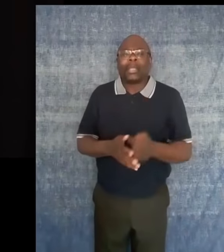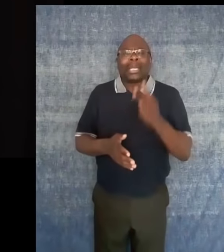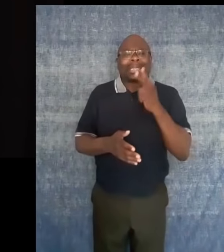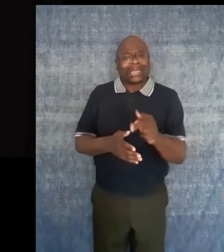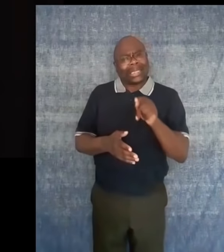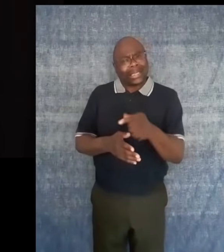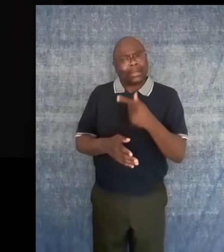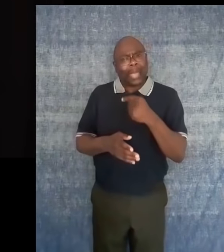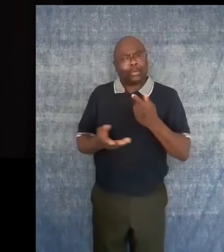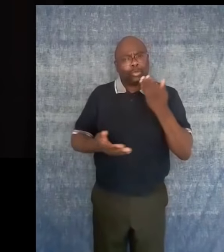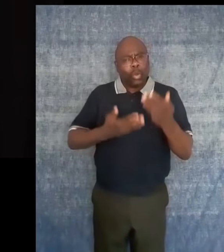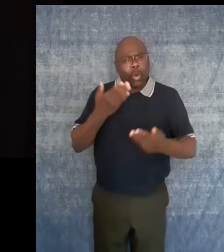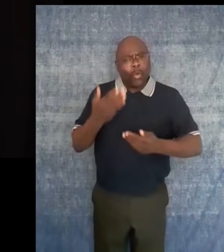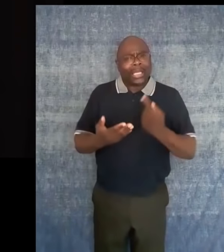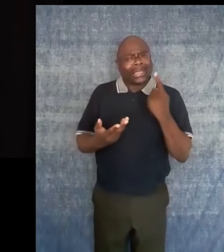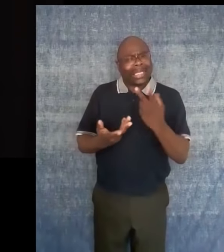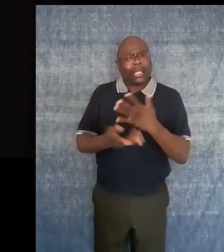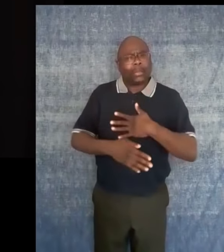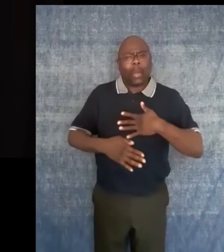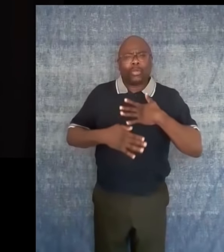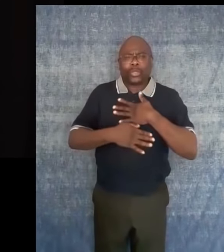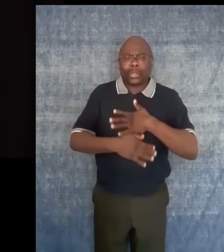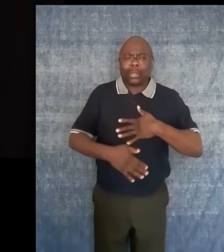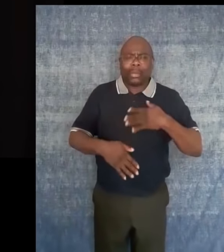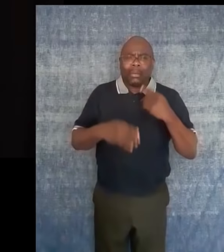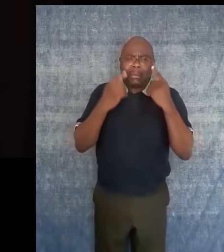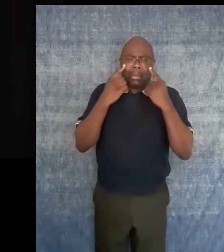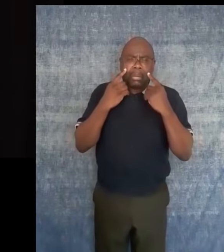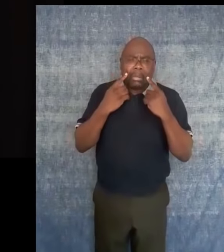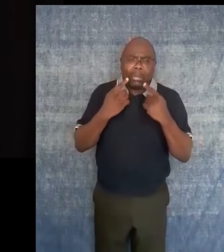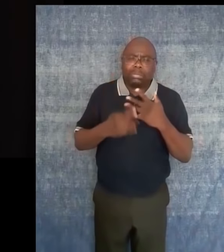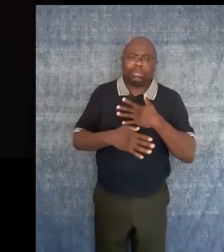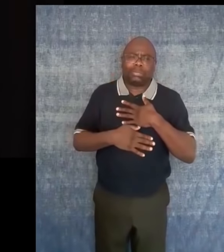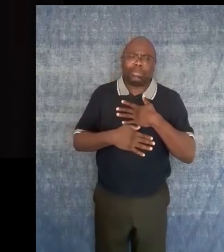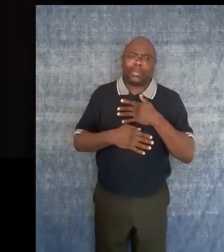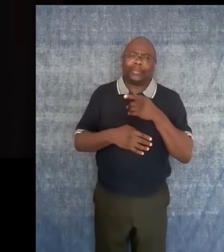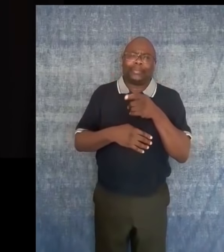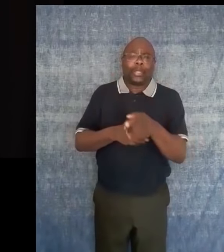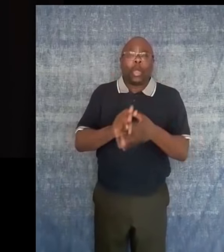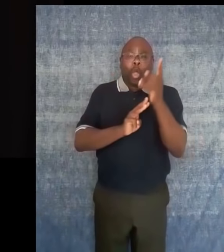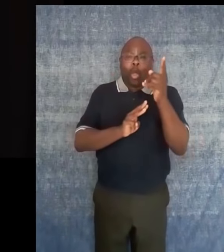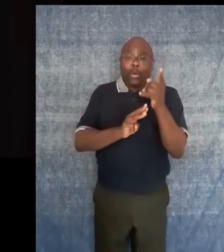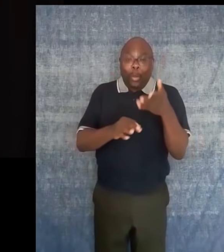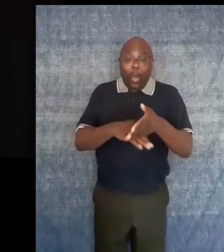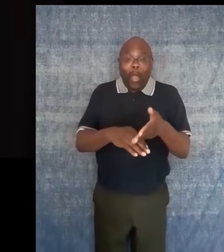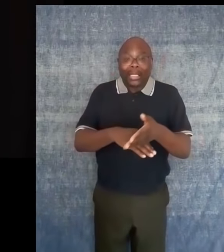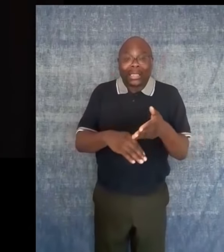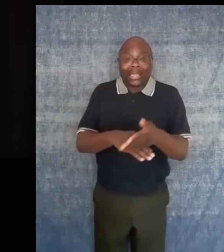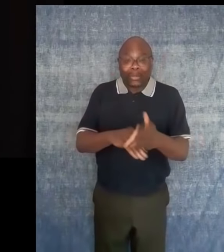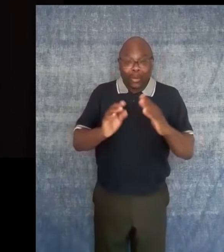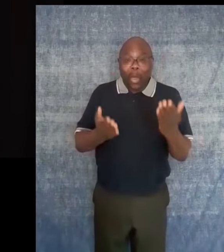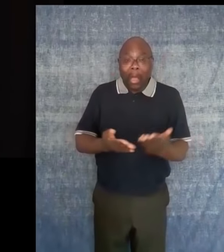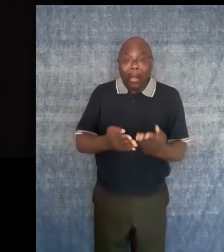his testimony, and you can see the emotion that was on his face there, the tears in his eyes, that God does work in this